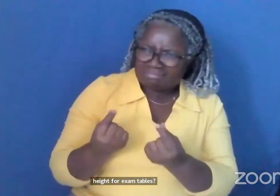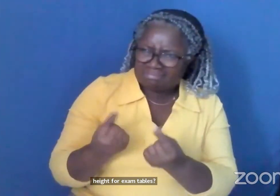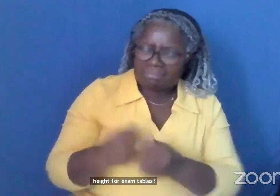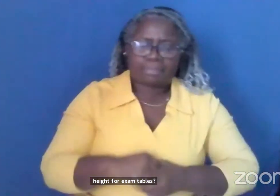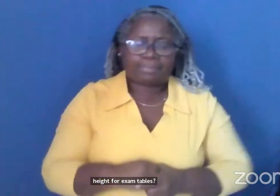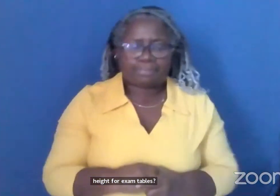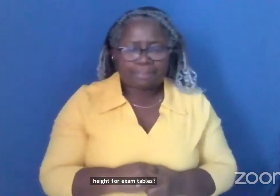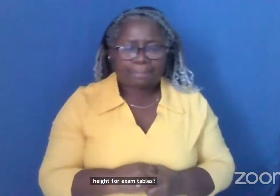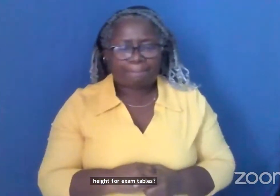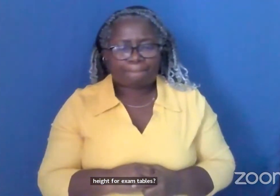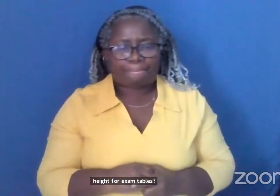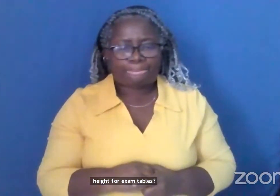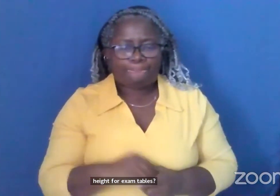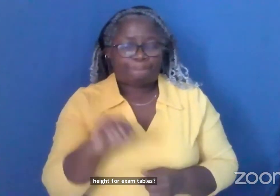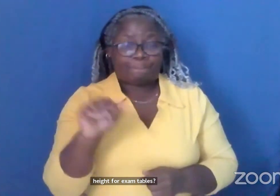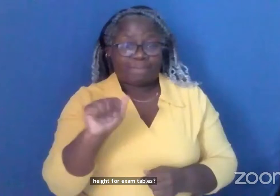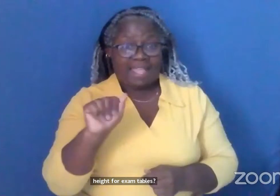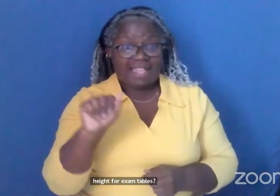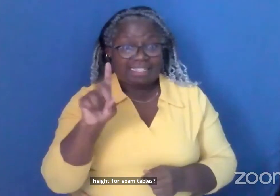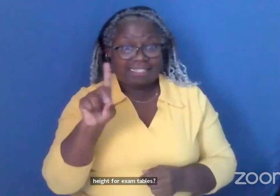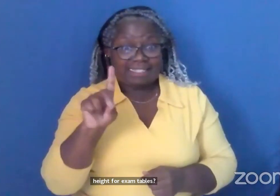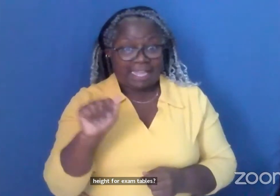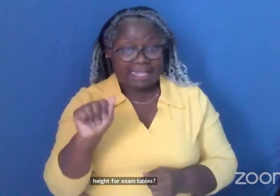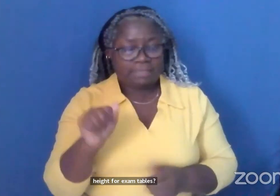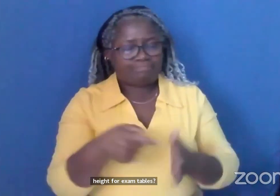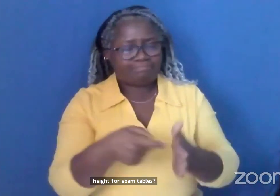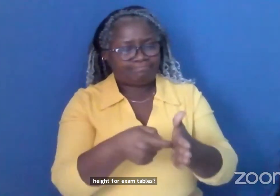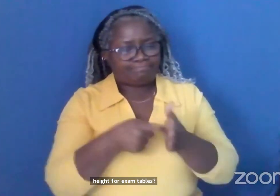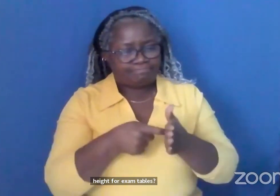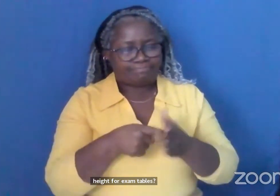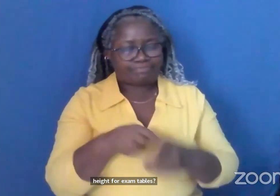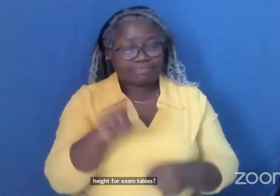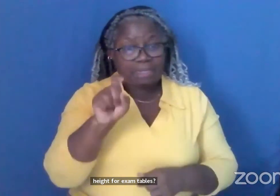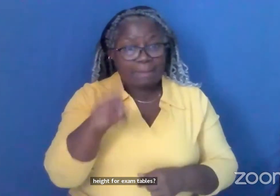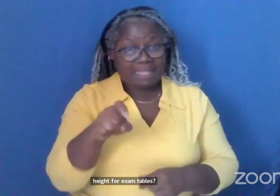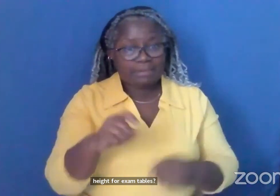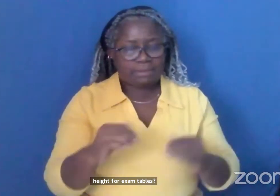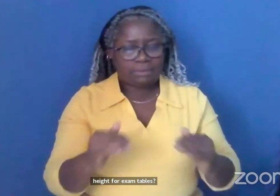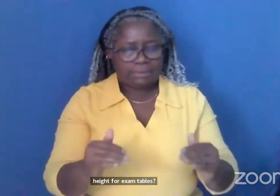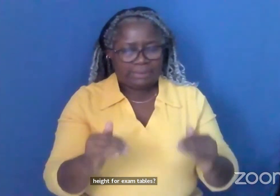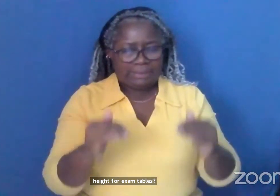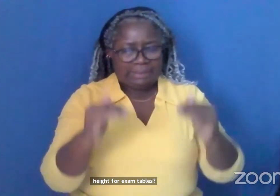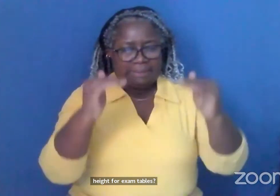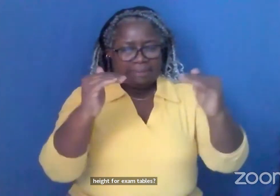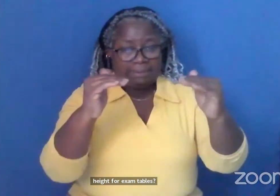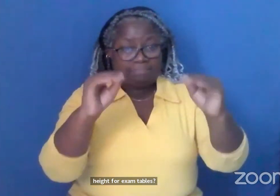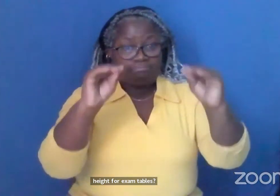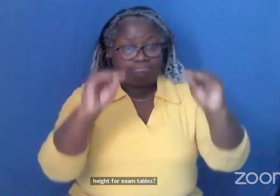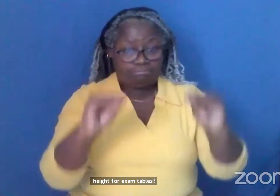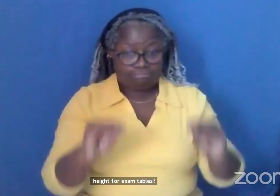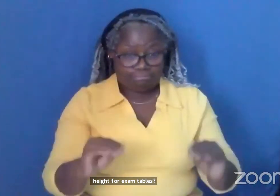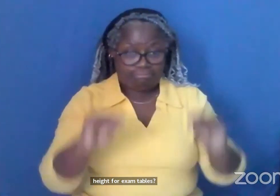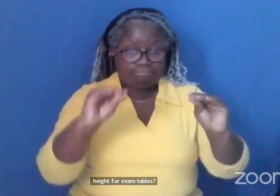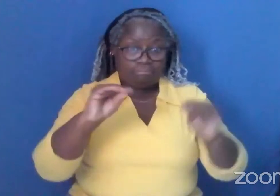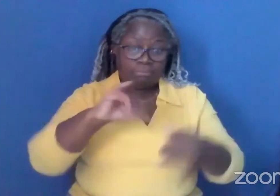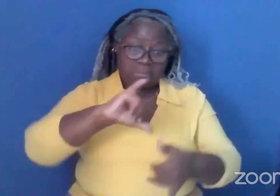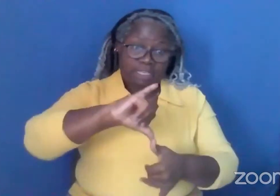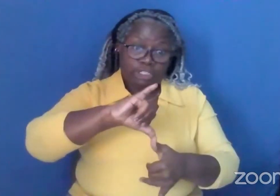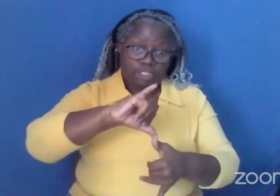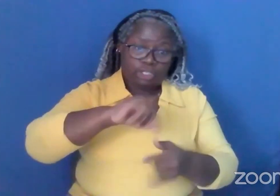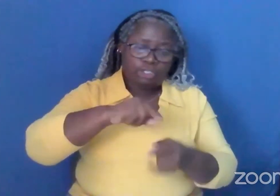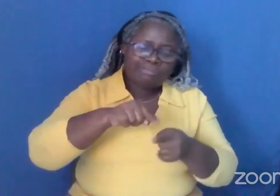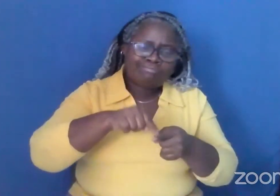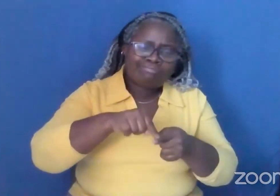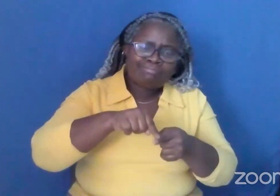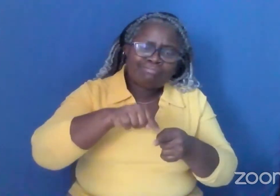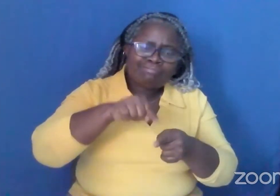to be adjustable, measured from the floor to the top of the uncompressed transfer surface. It talks about a low transfer position at a height of